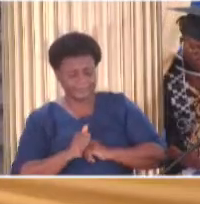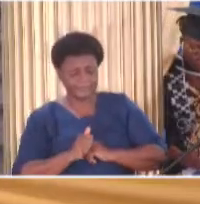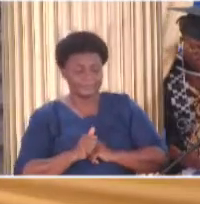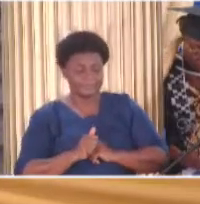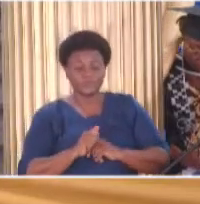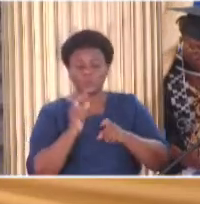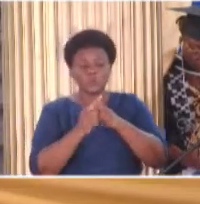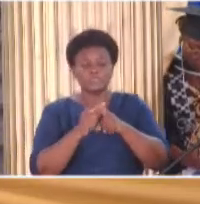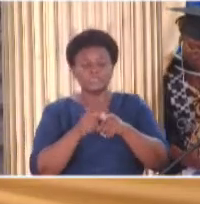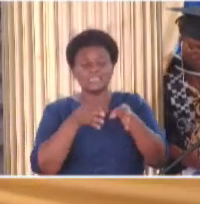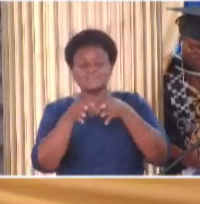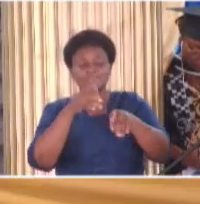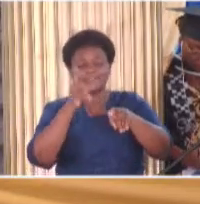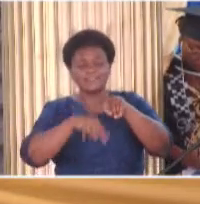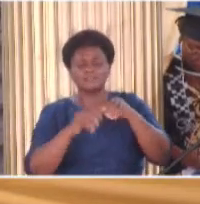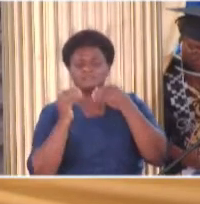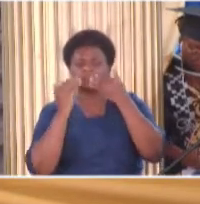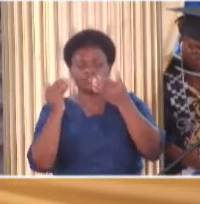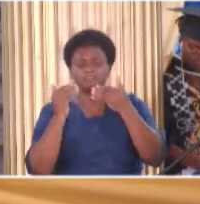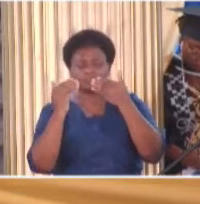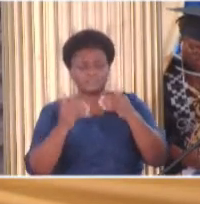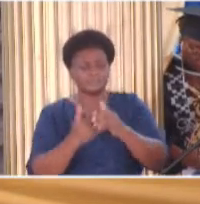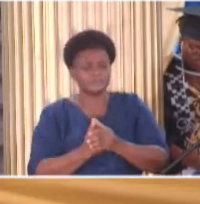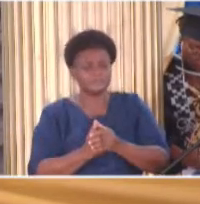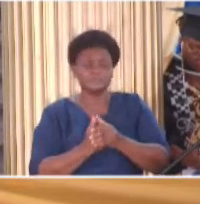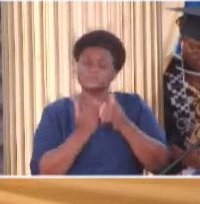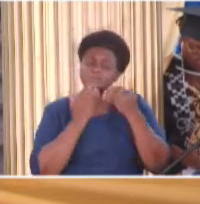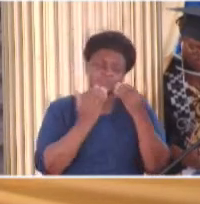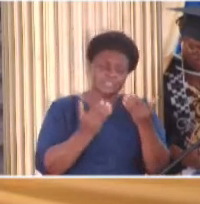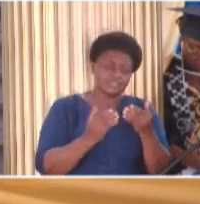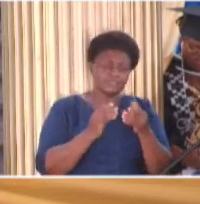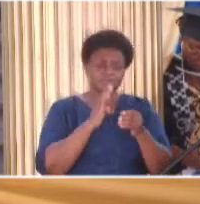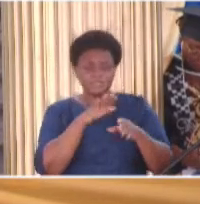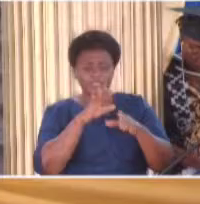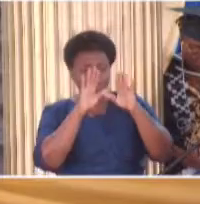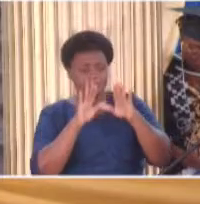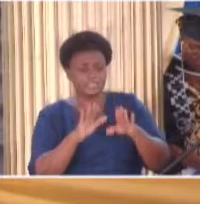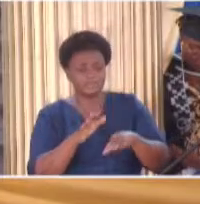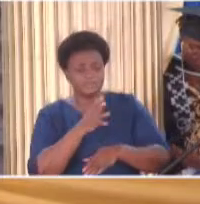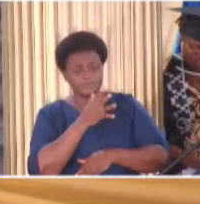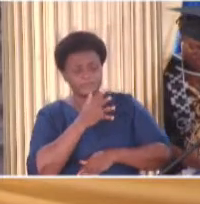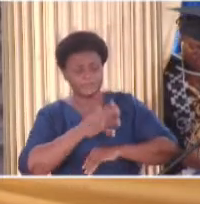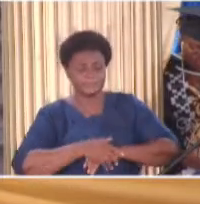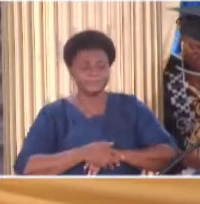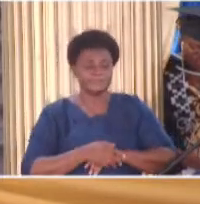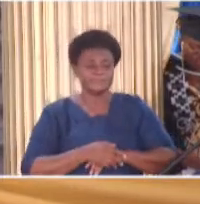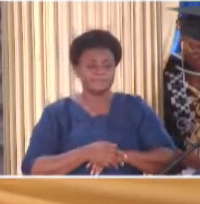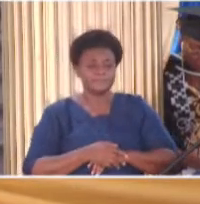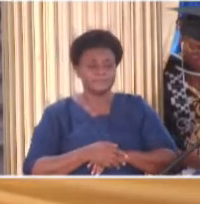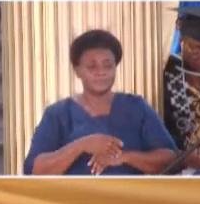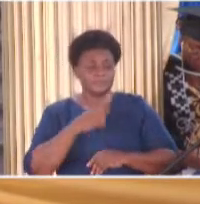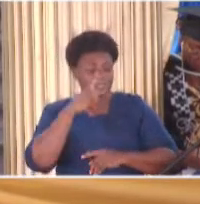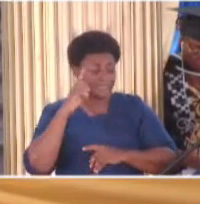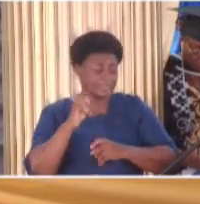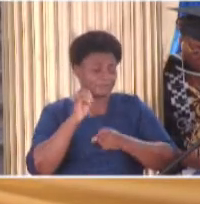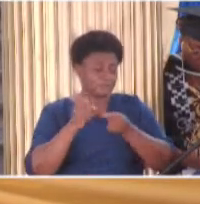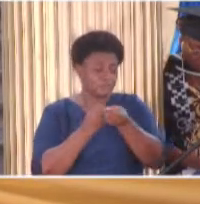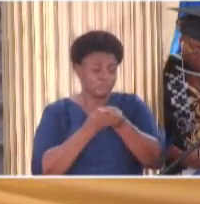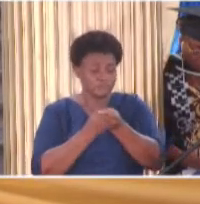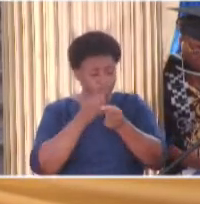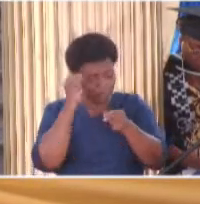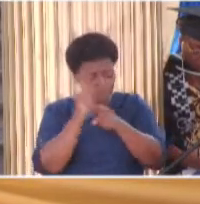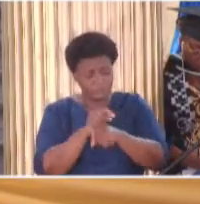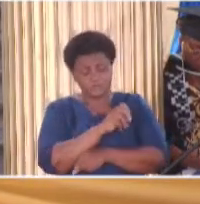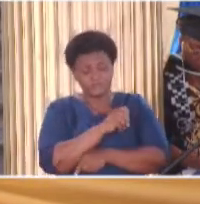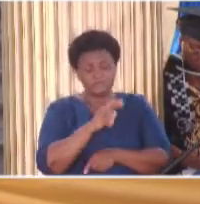words cannot express how grateful I am. Thank you for being an amazing mother. To my ever-supporting brother, Mr.